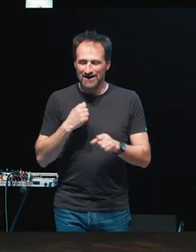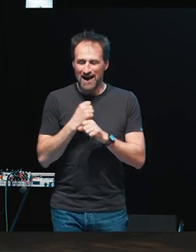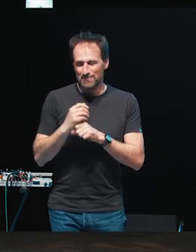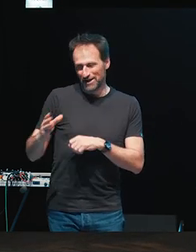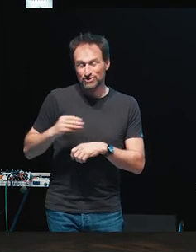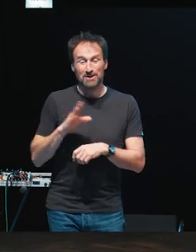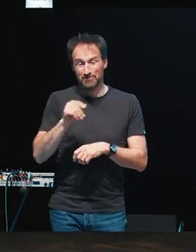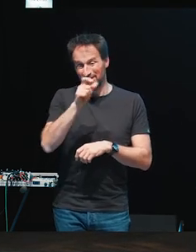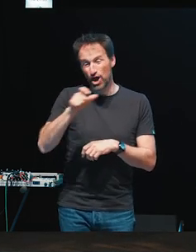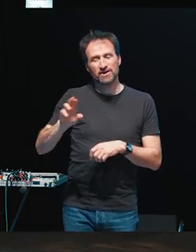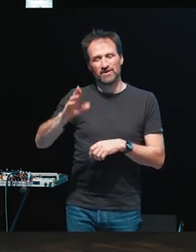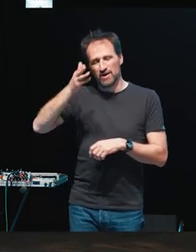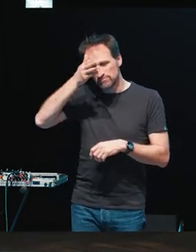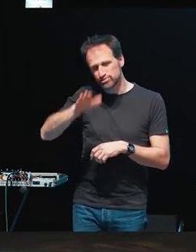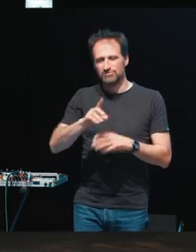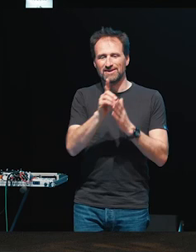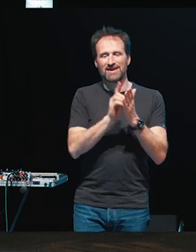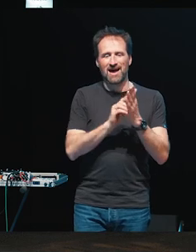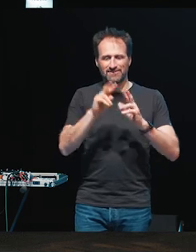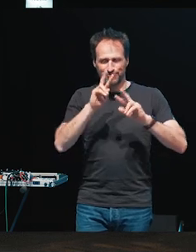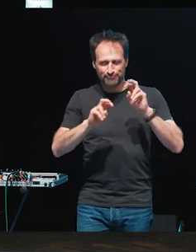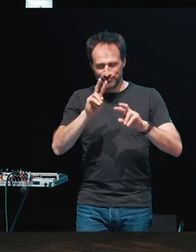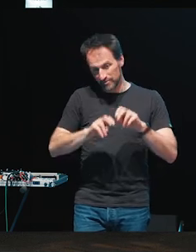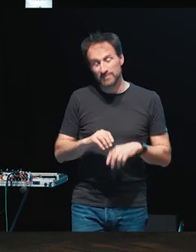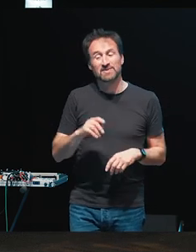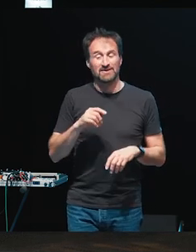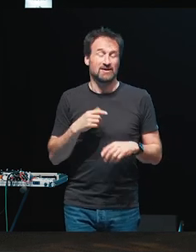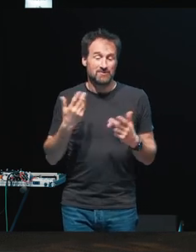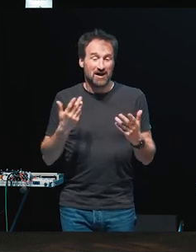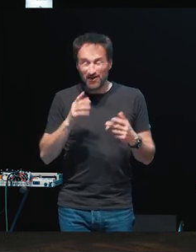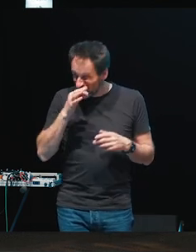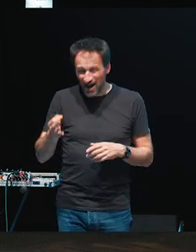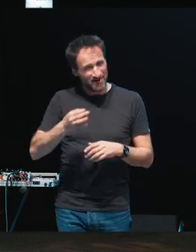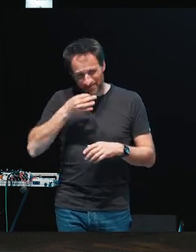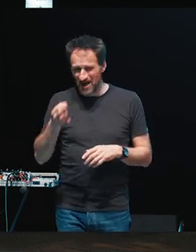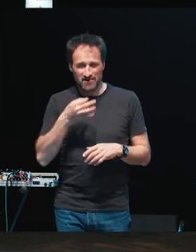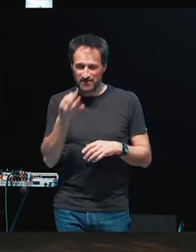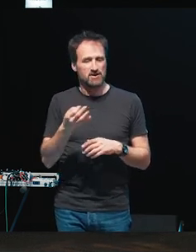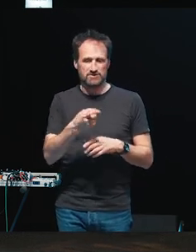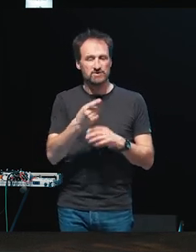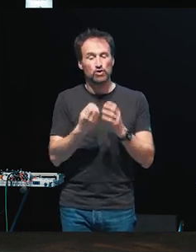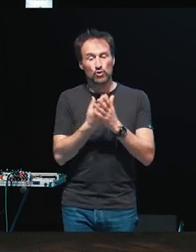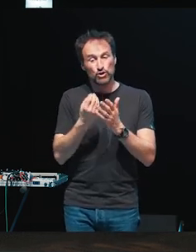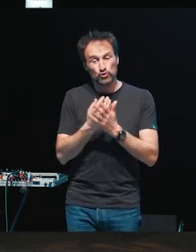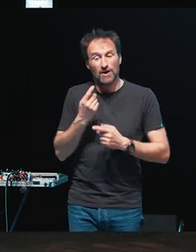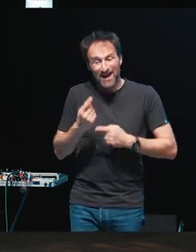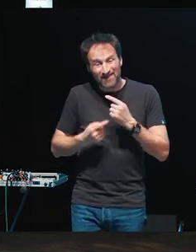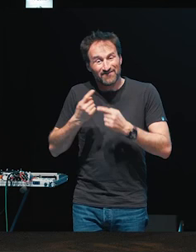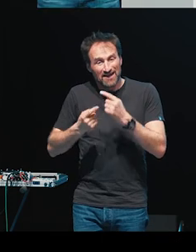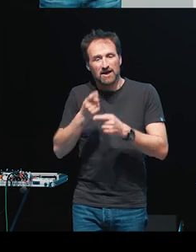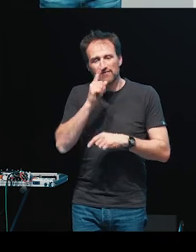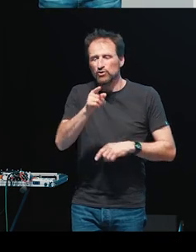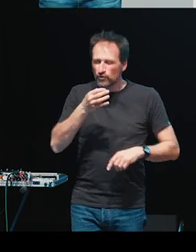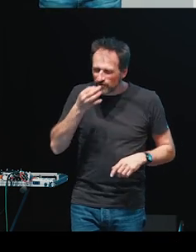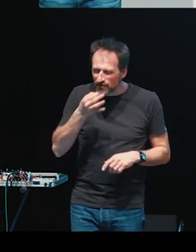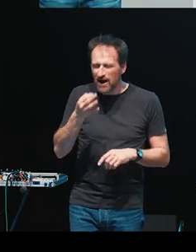Any changes you make, the culture gets developed where you ask questions on why you're doing it and what are you trying to track